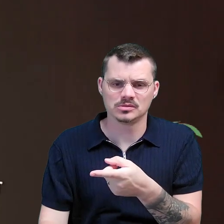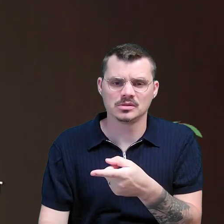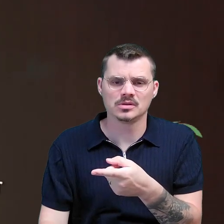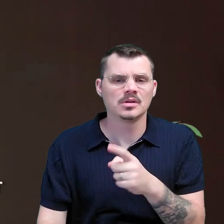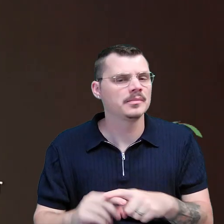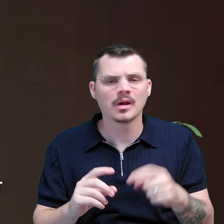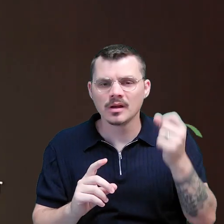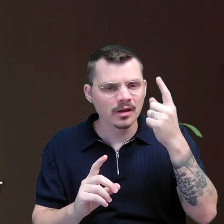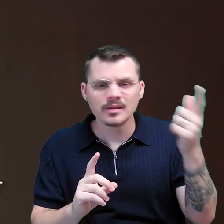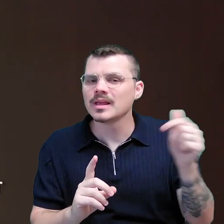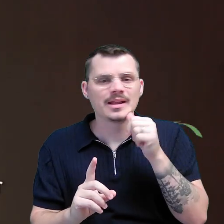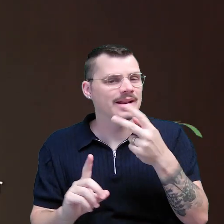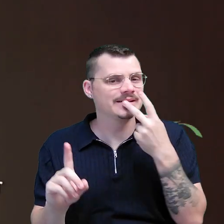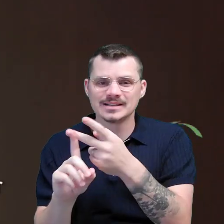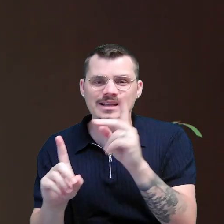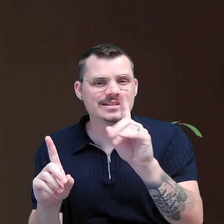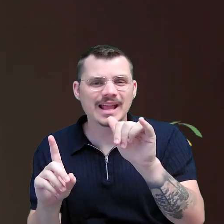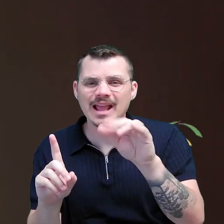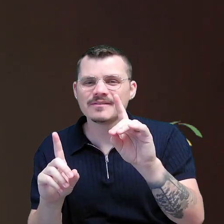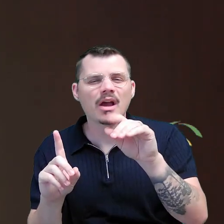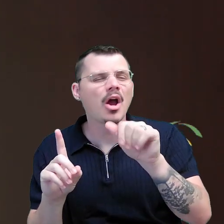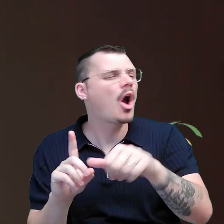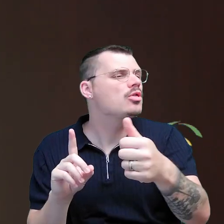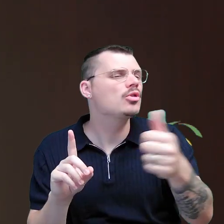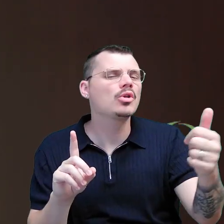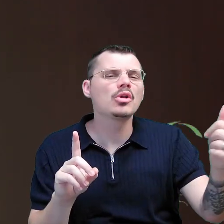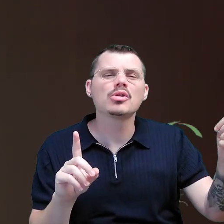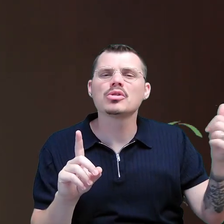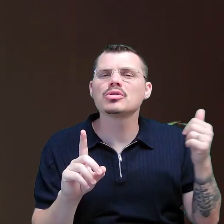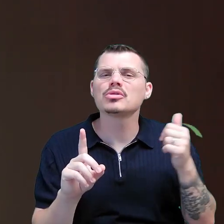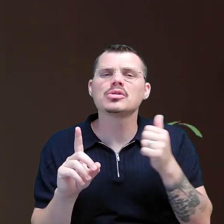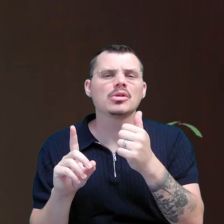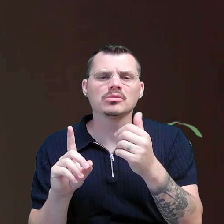However, they had not observed him in any other setting.